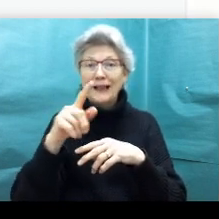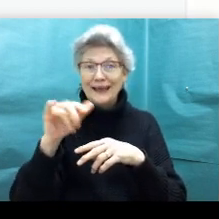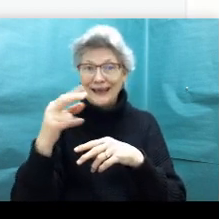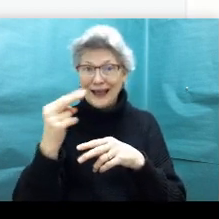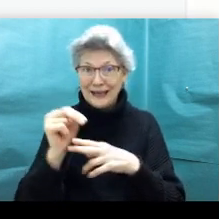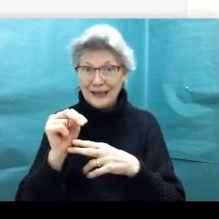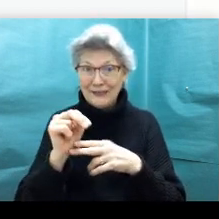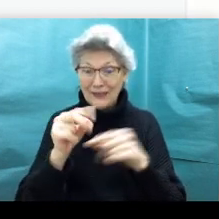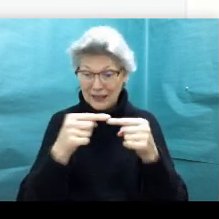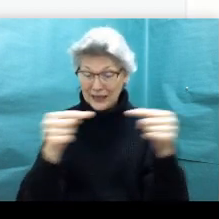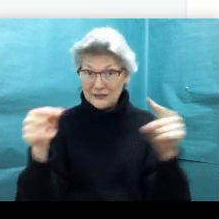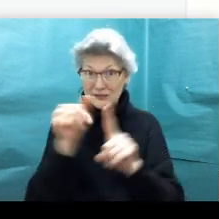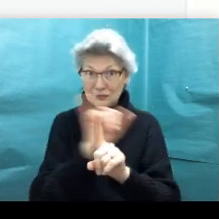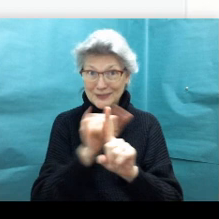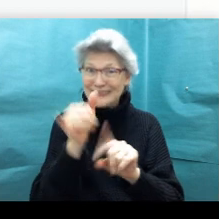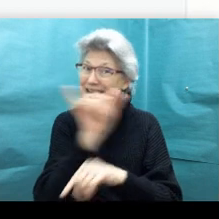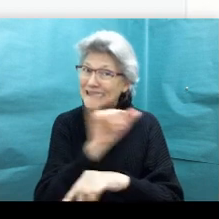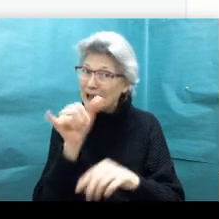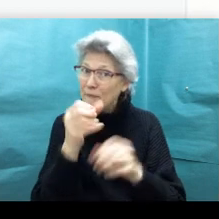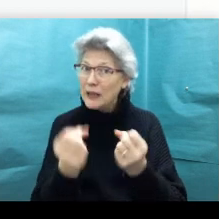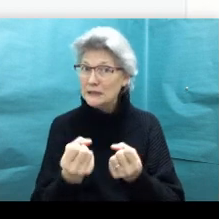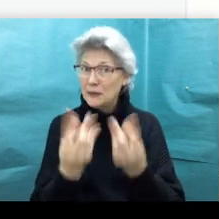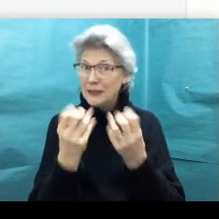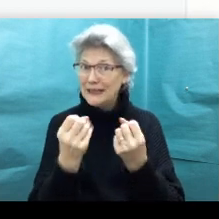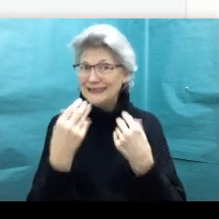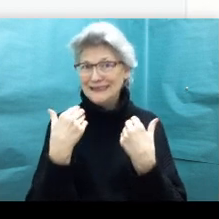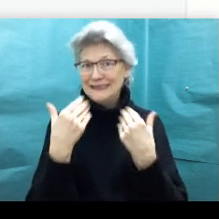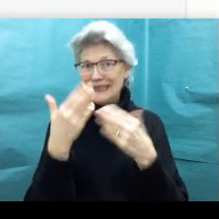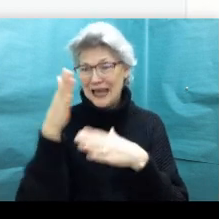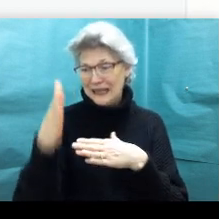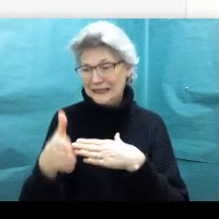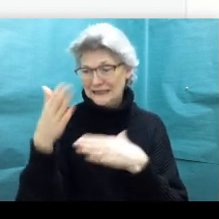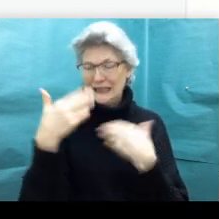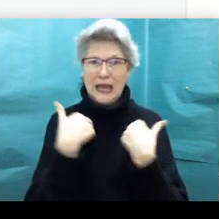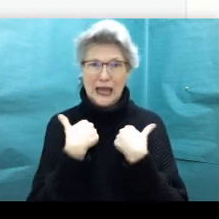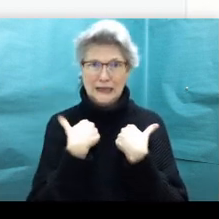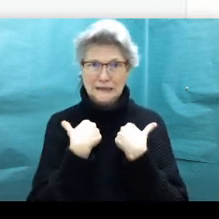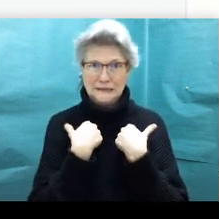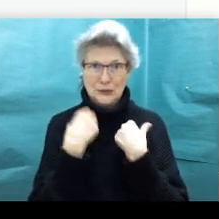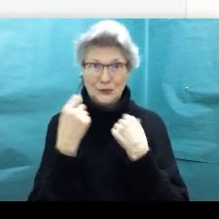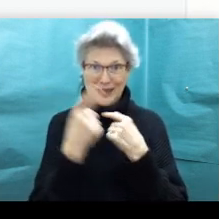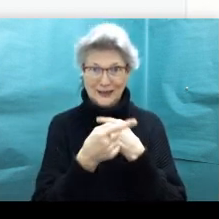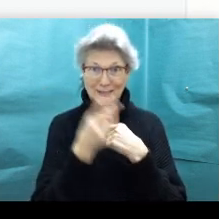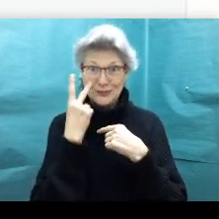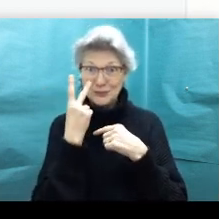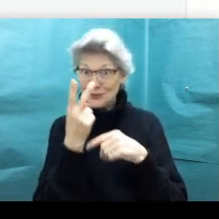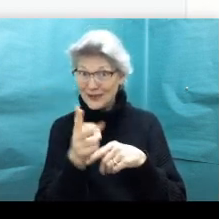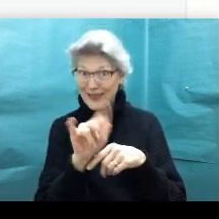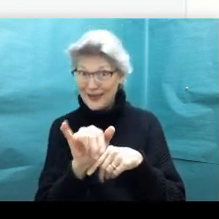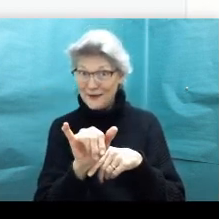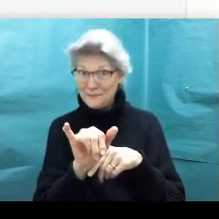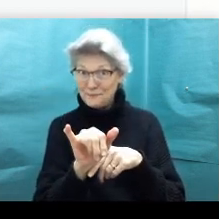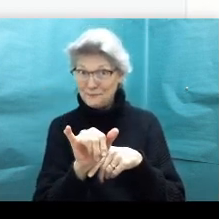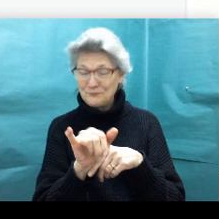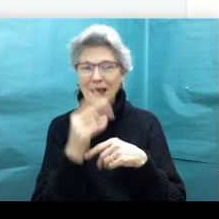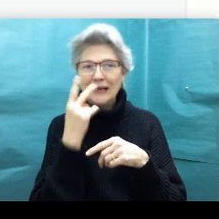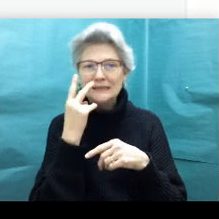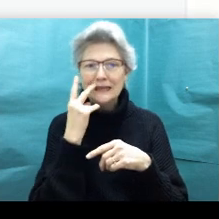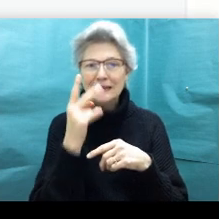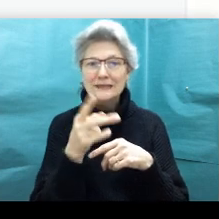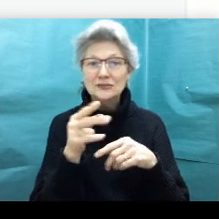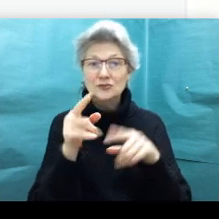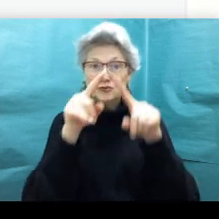of sides in the polygon. Mind blown? Let's go back to this slide and check that. So I see that